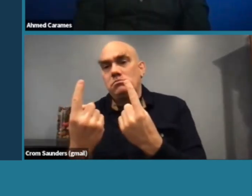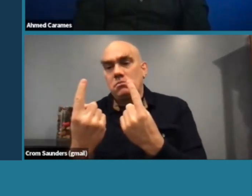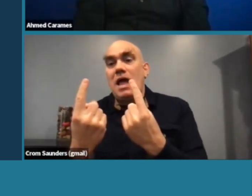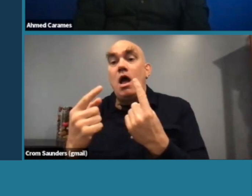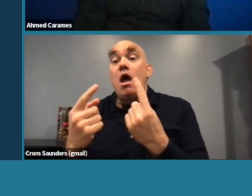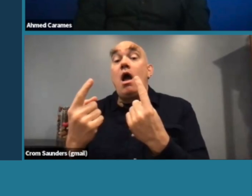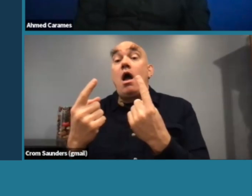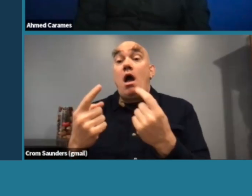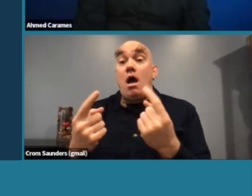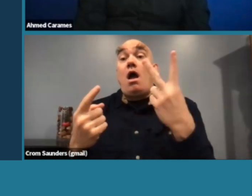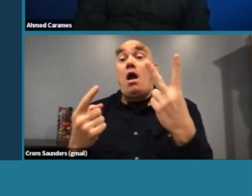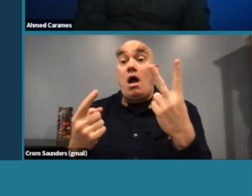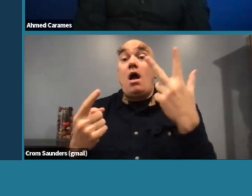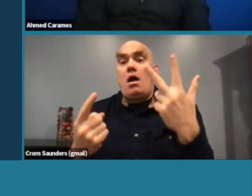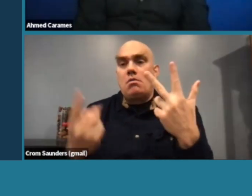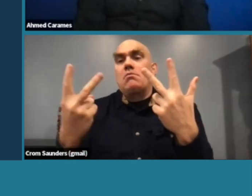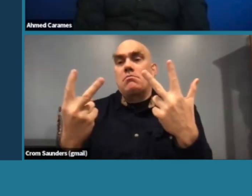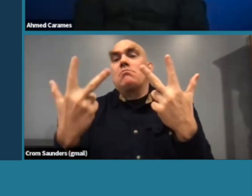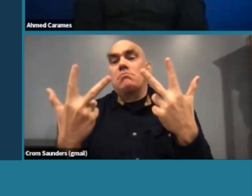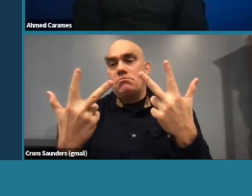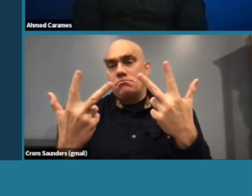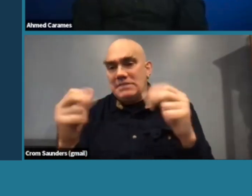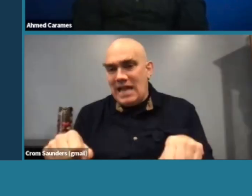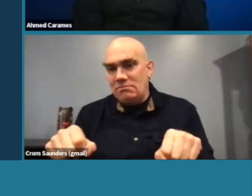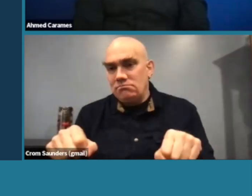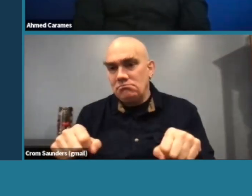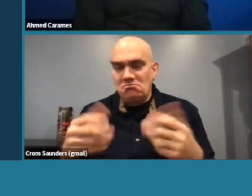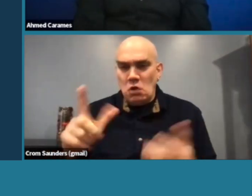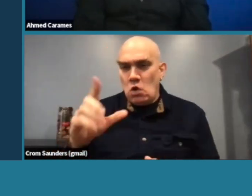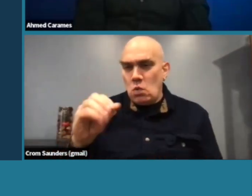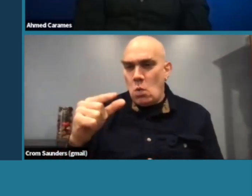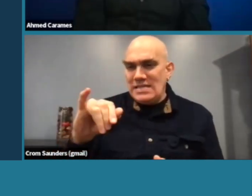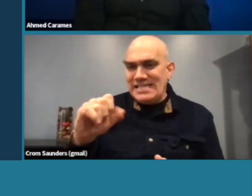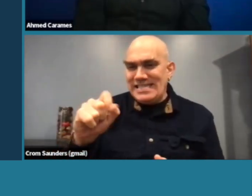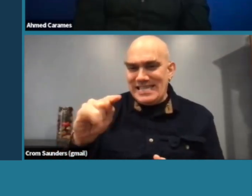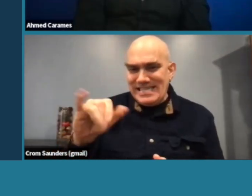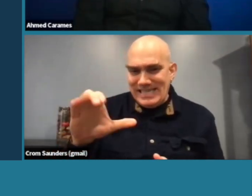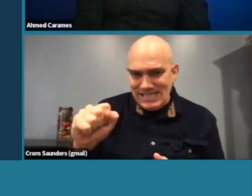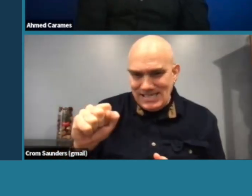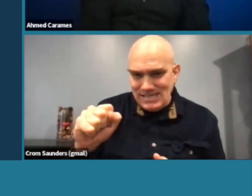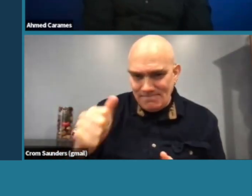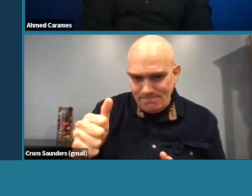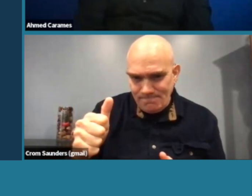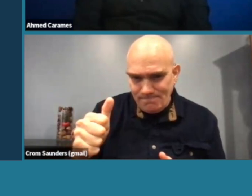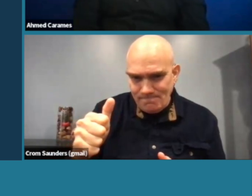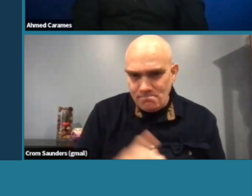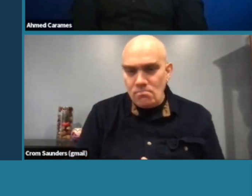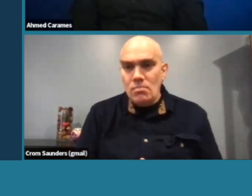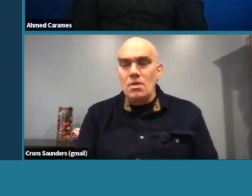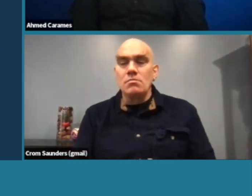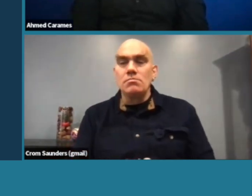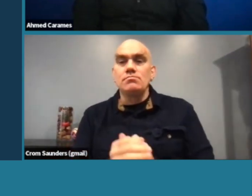Maybe it's only one person having a monologue. Maybe it's only two people. When it starts to get more and more, then you can vary between 1 to